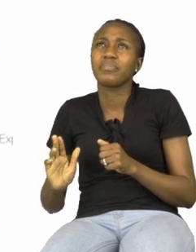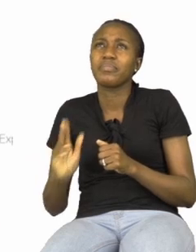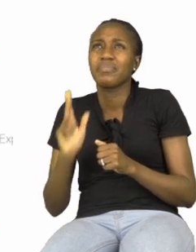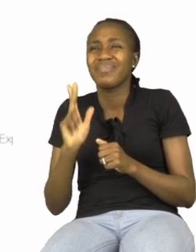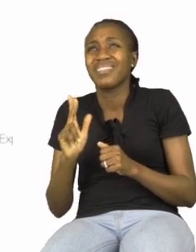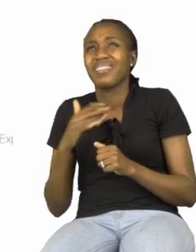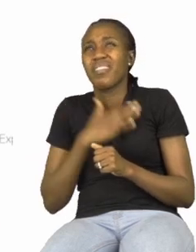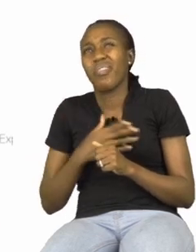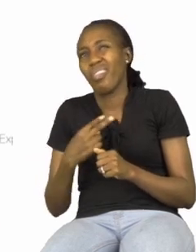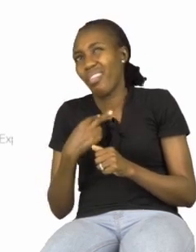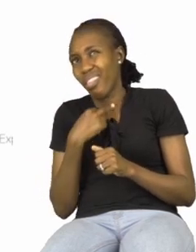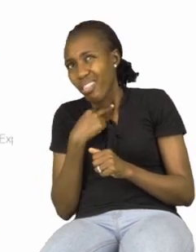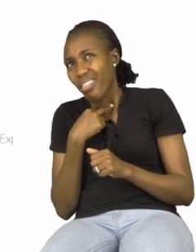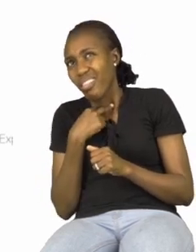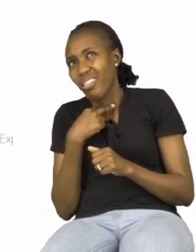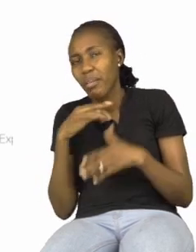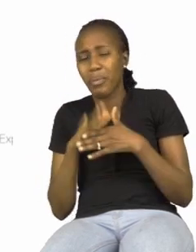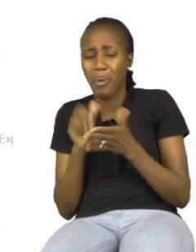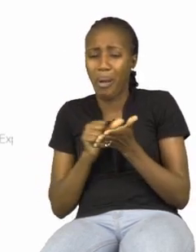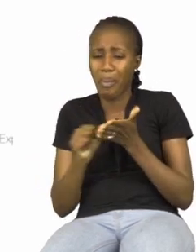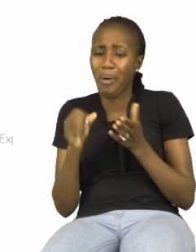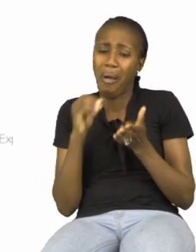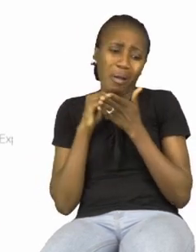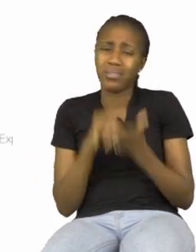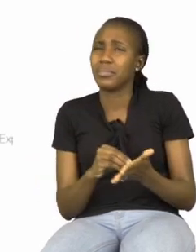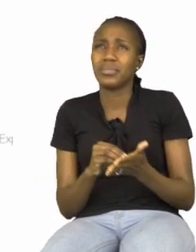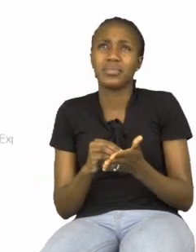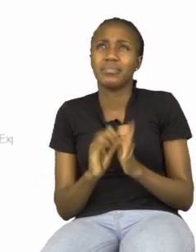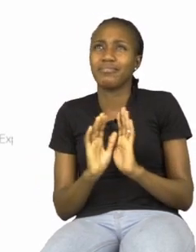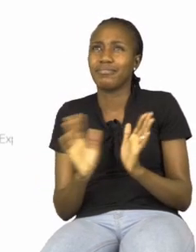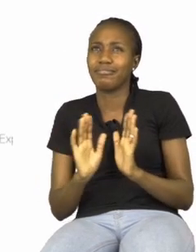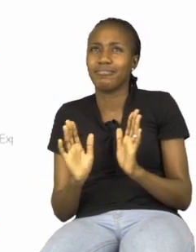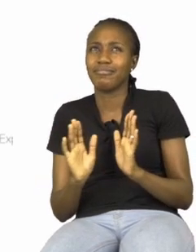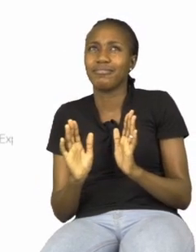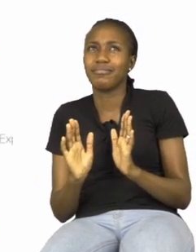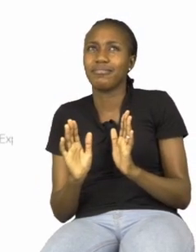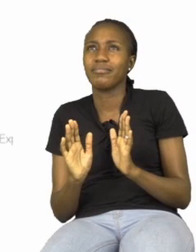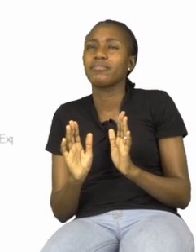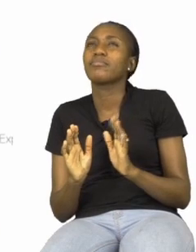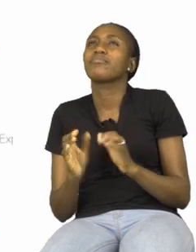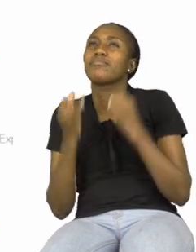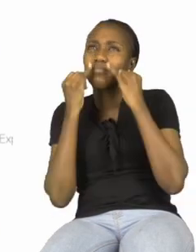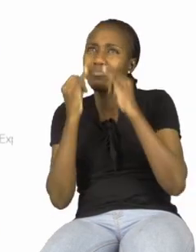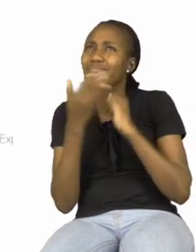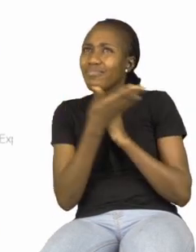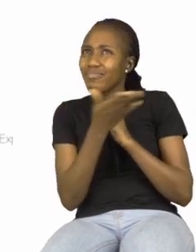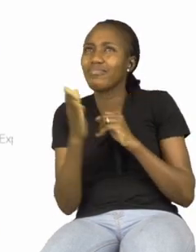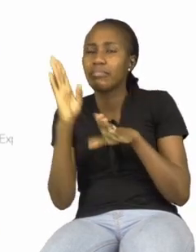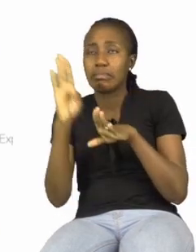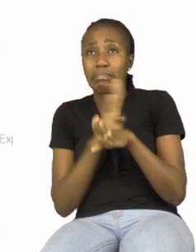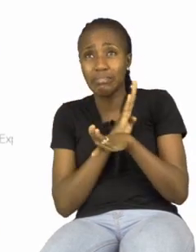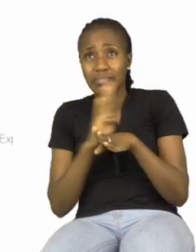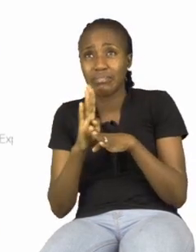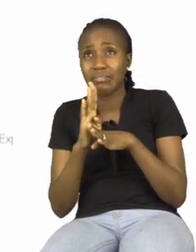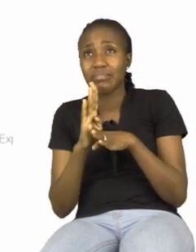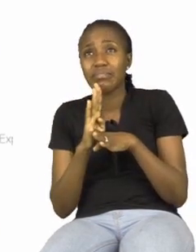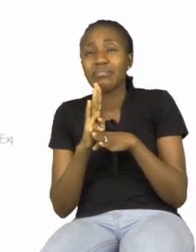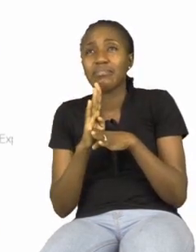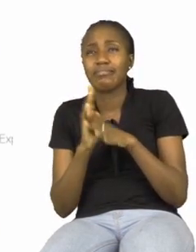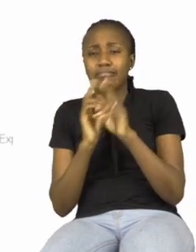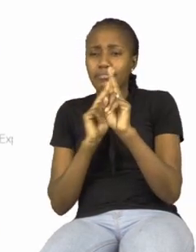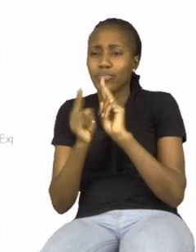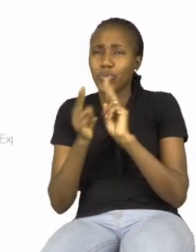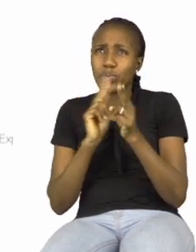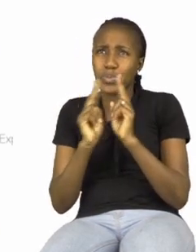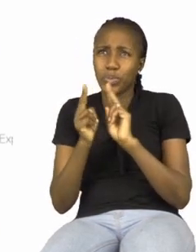discouraged to participate in hockey because of the cost of hockey. And that's what we call on all corporates. Sit with us. We'll